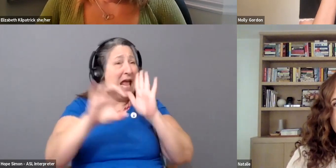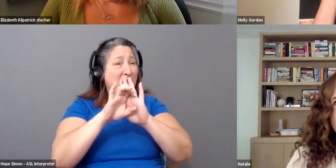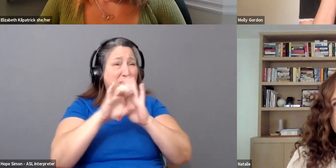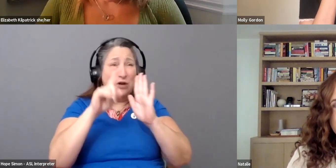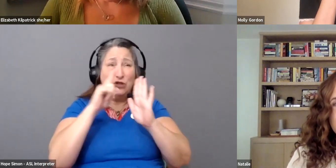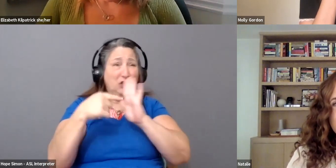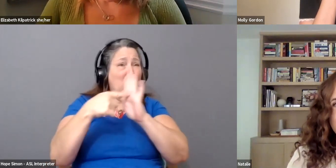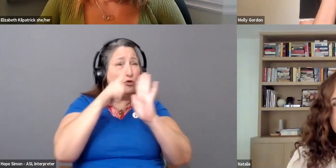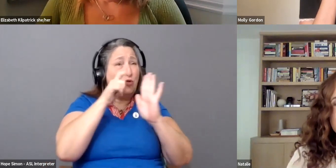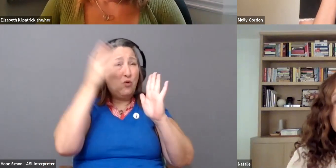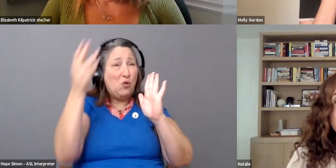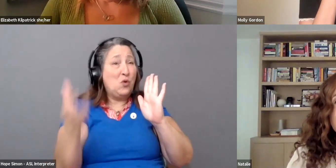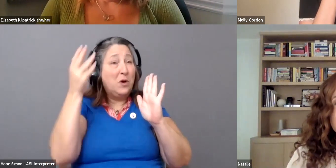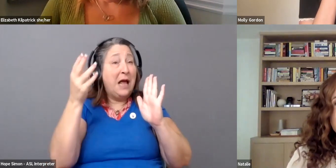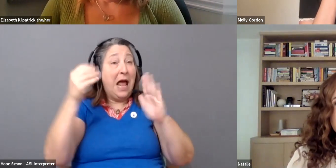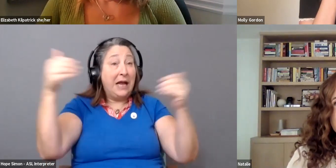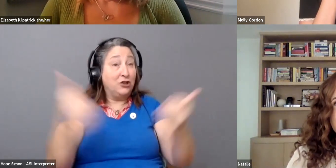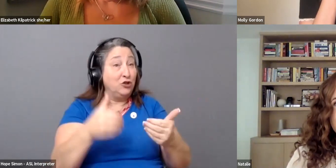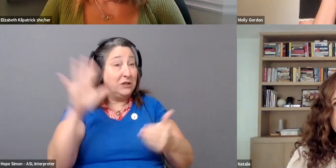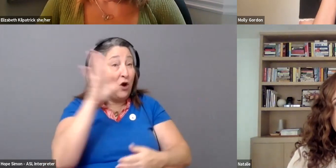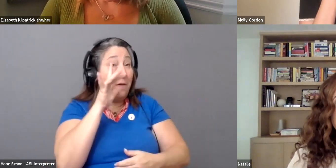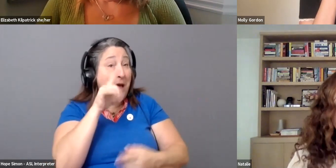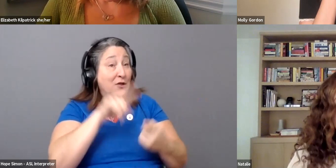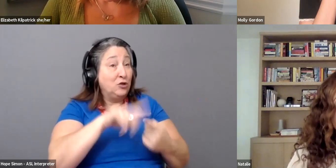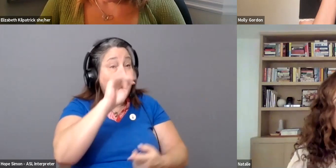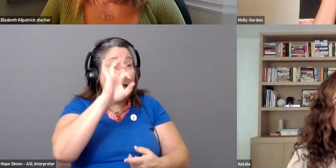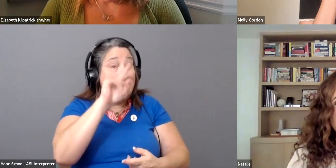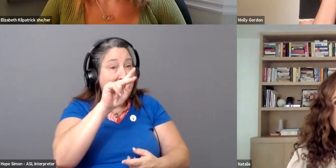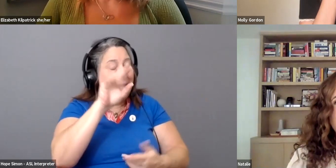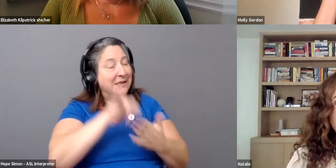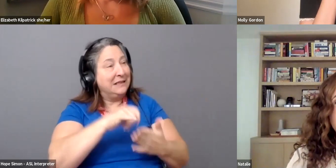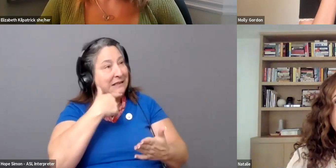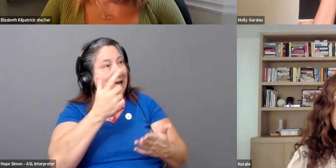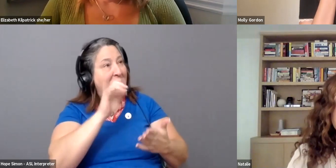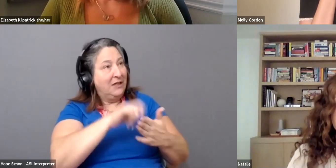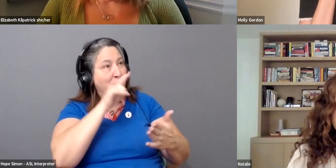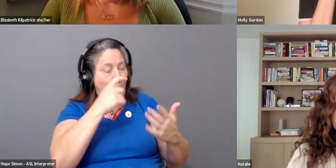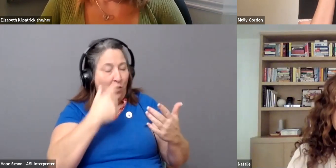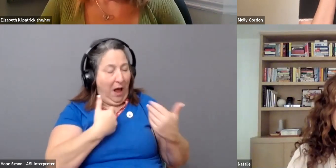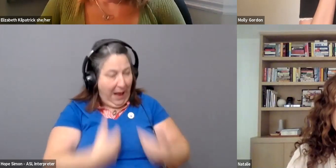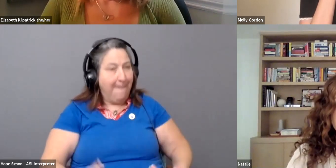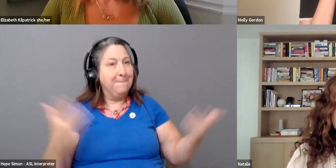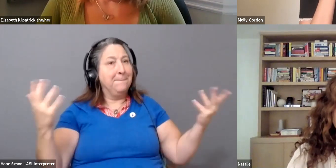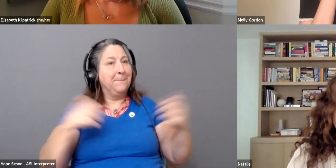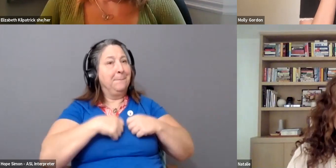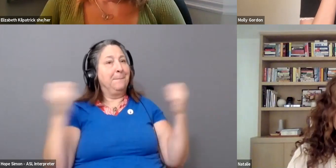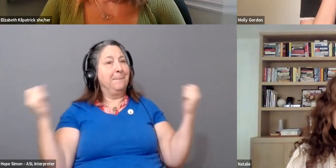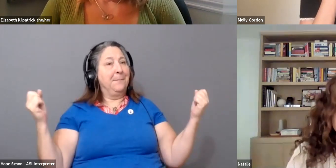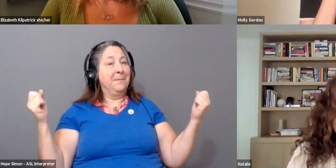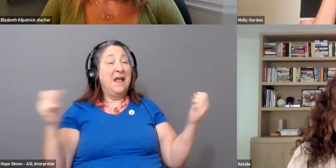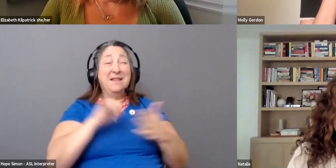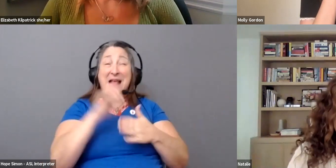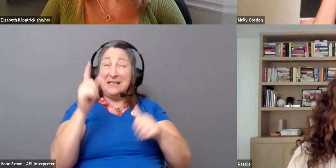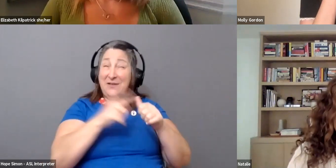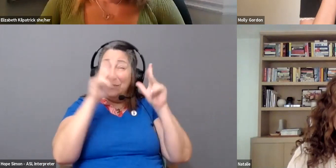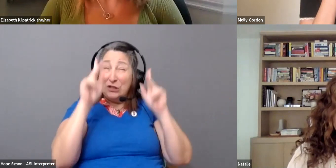in introducing her mother to Nick, is kind of saying, this is who I really am. And I think that's the first person with Nick that she's ever